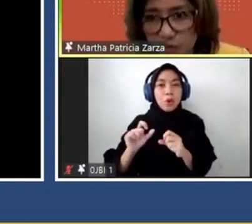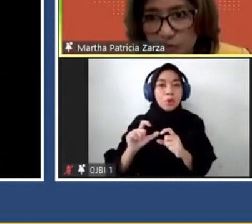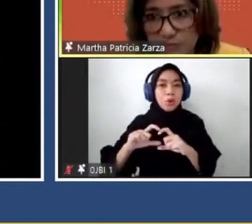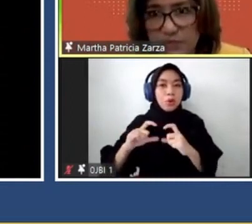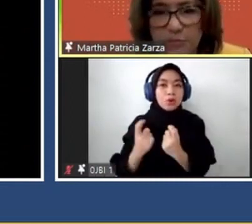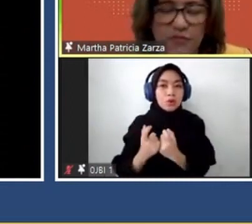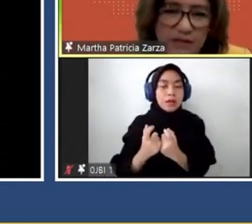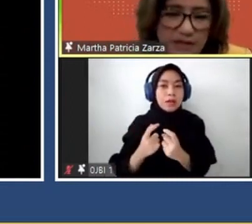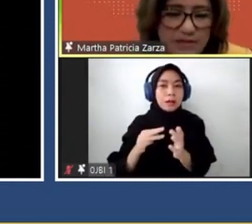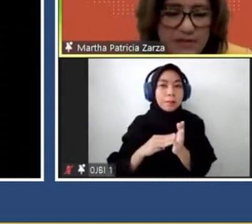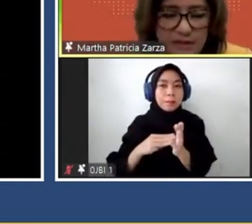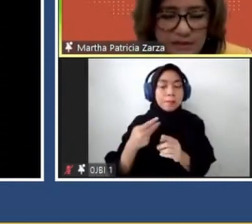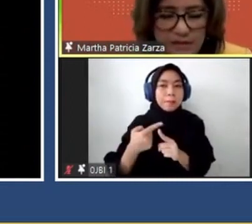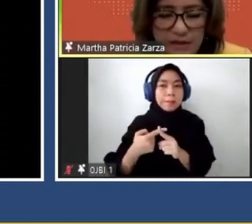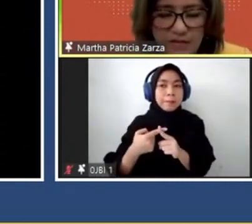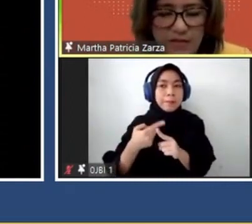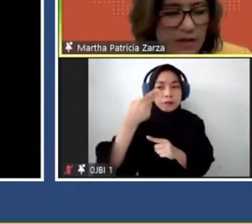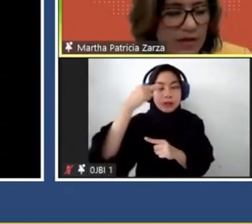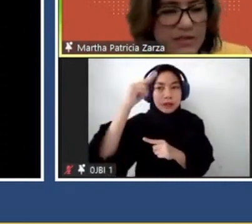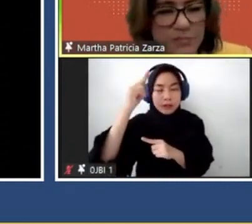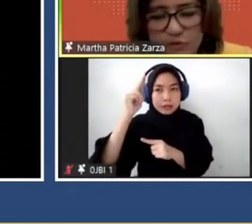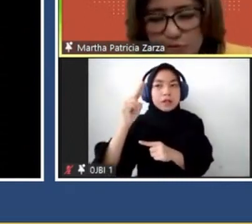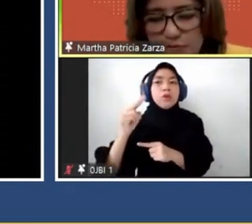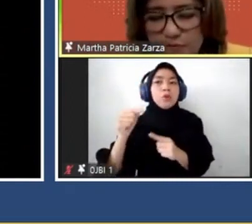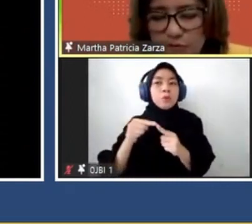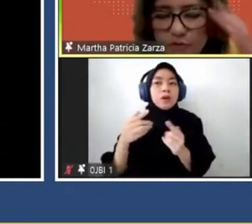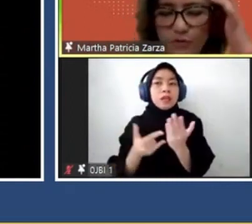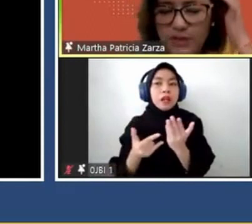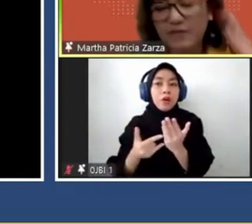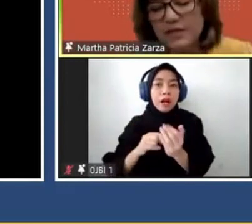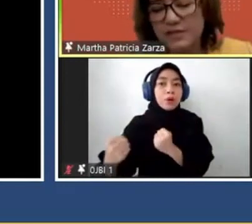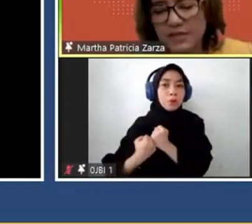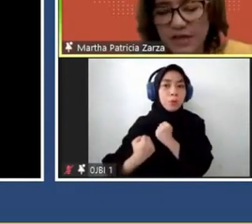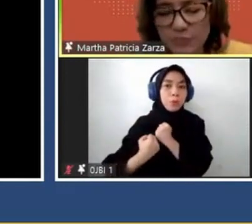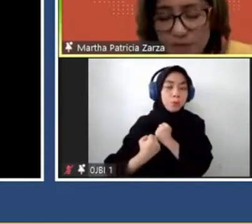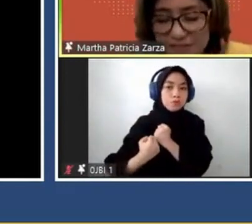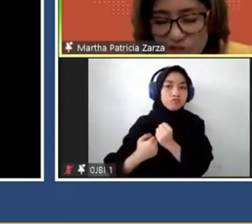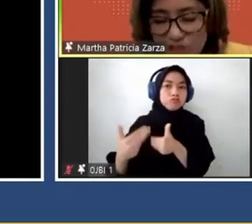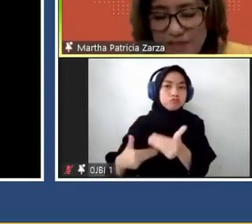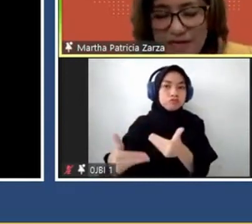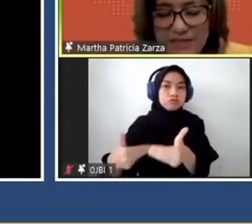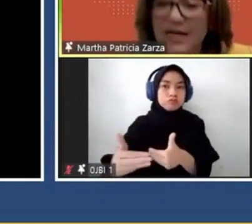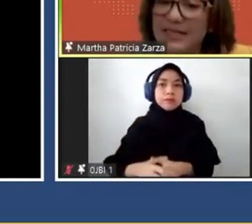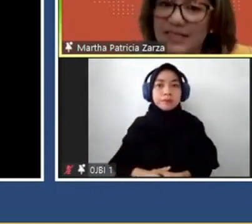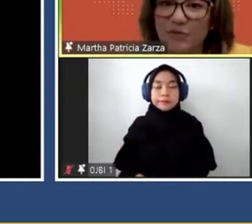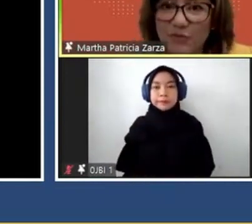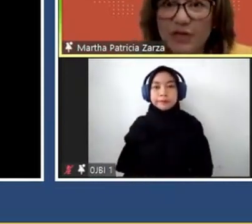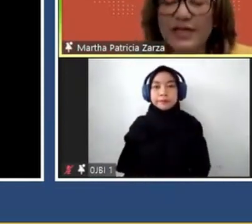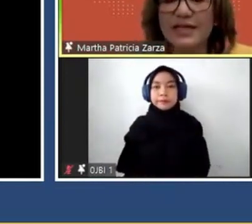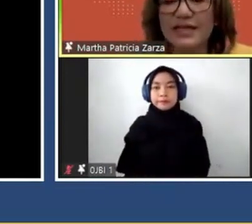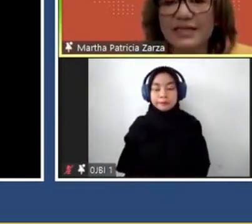and Technology. They provided us the sponsor for doing this research that, as I